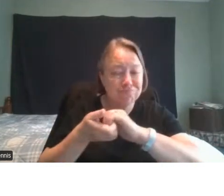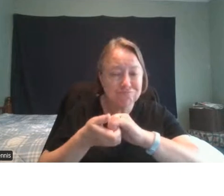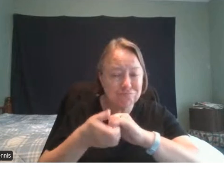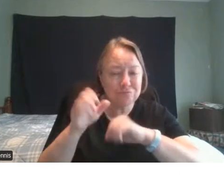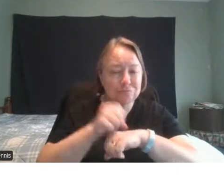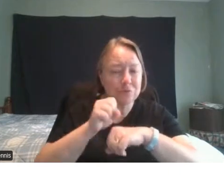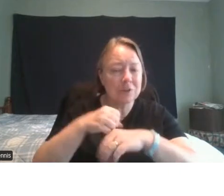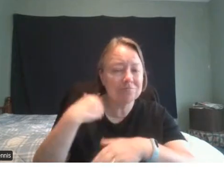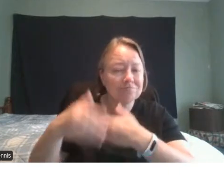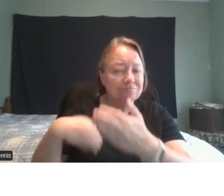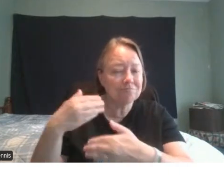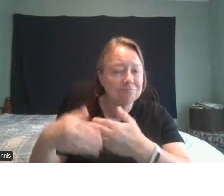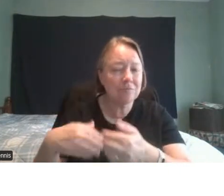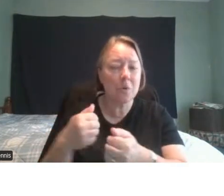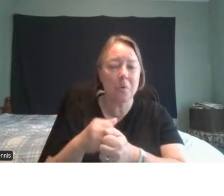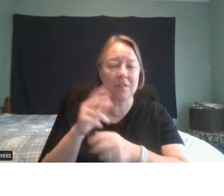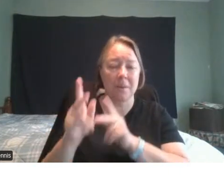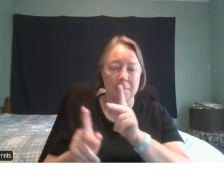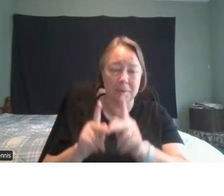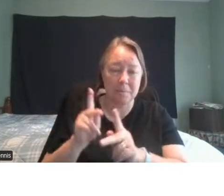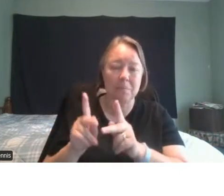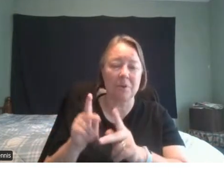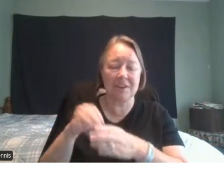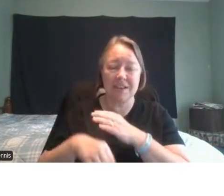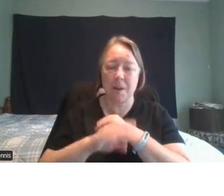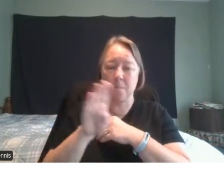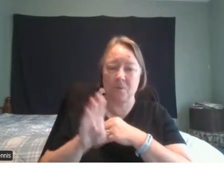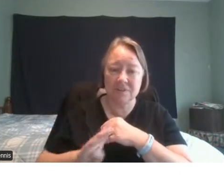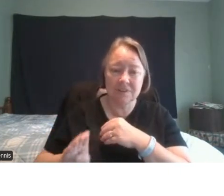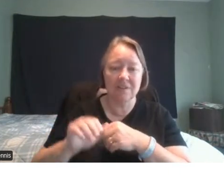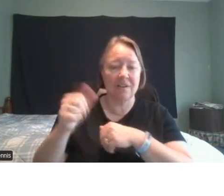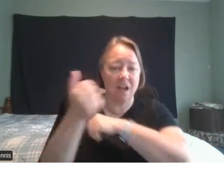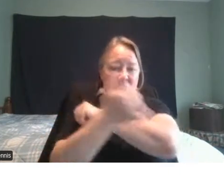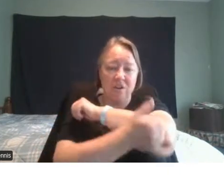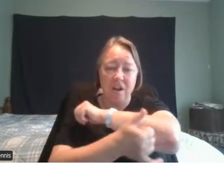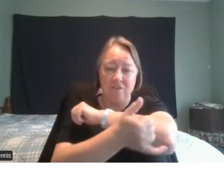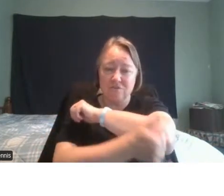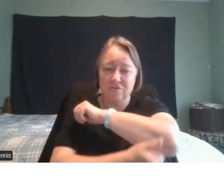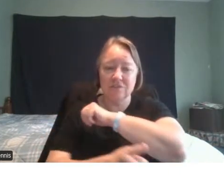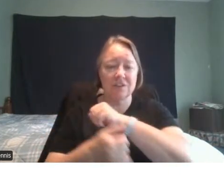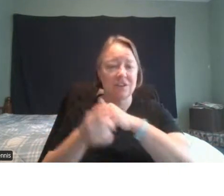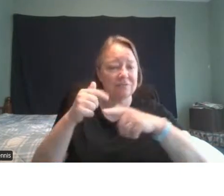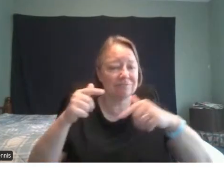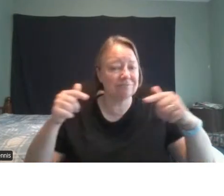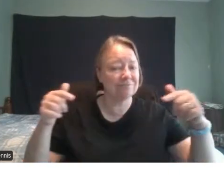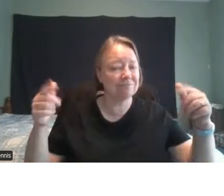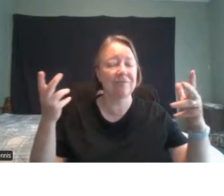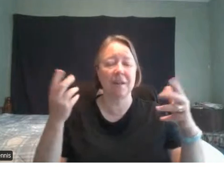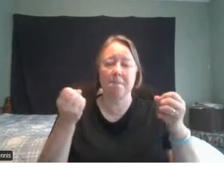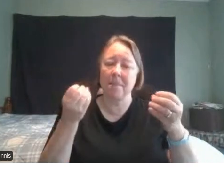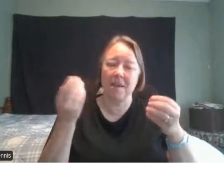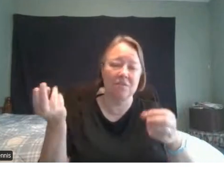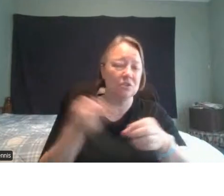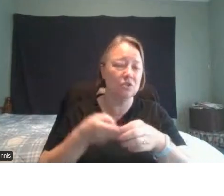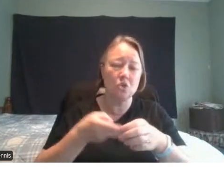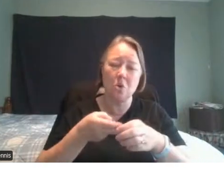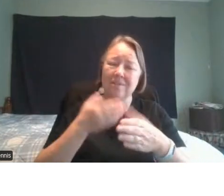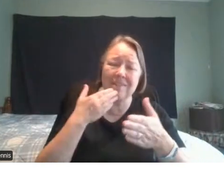way with people in Brazil and other countries. Again, many of you are on. Thank you so much. We've